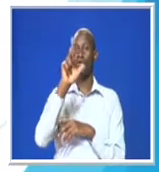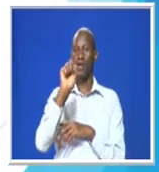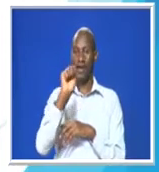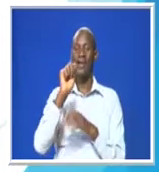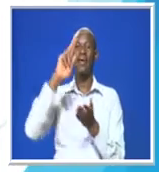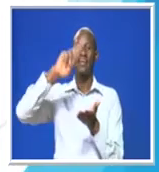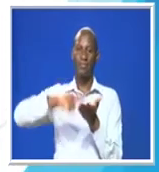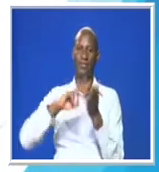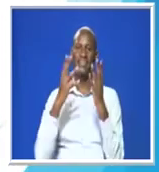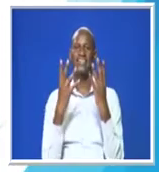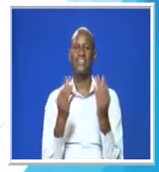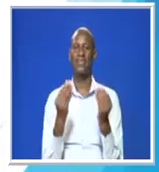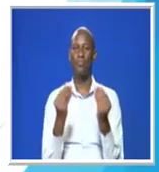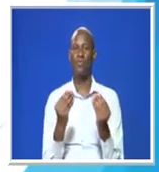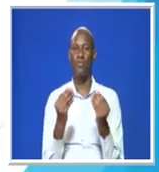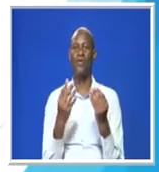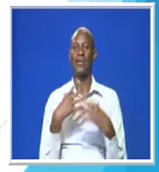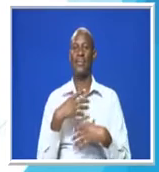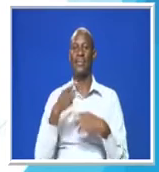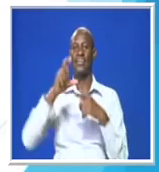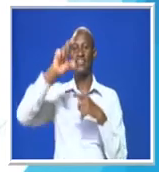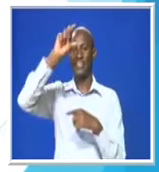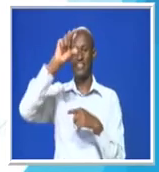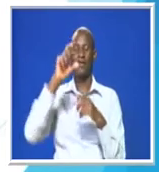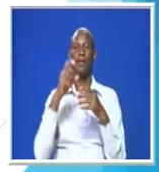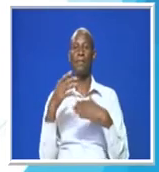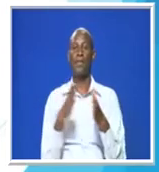simple interest method. In this working,